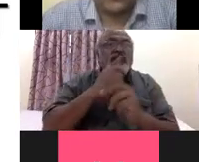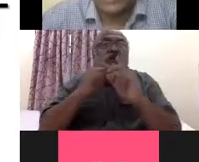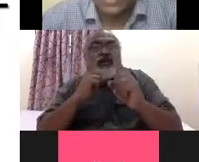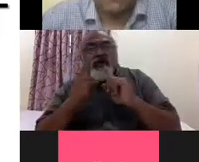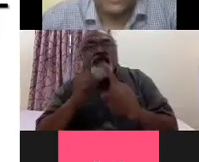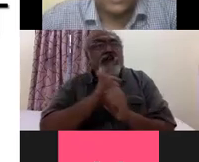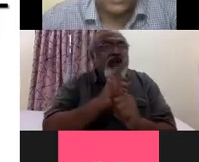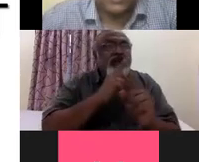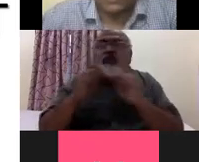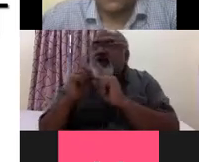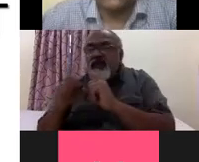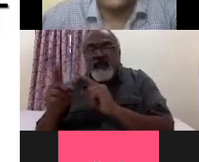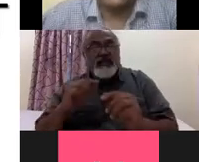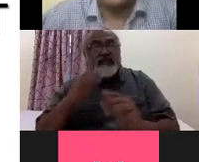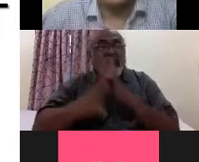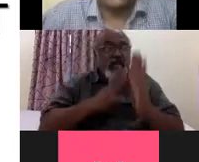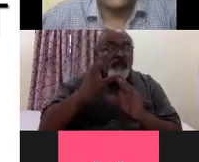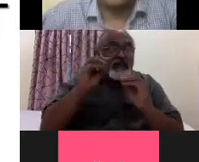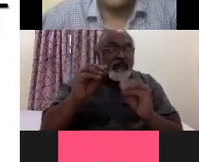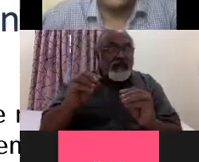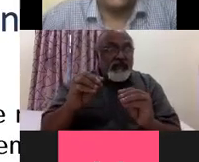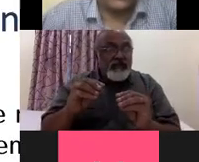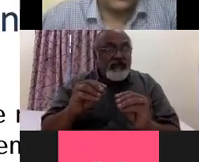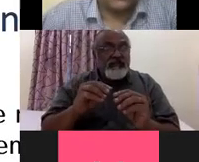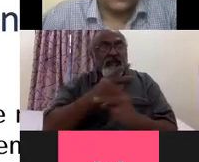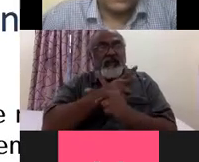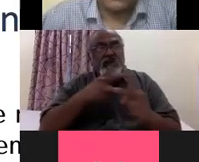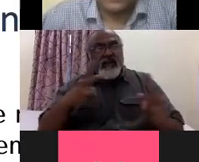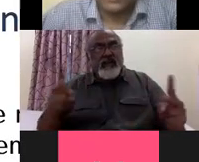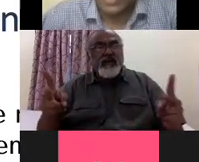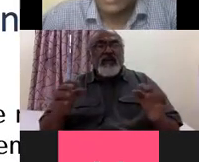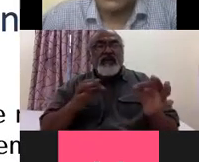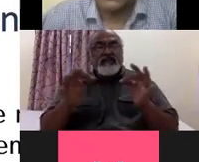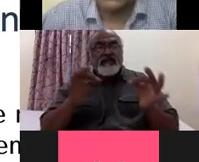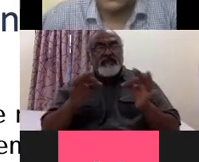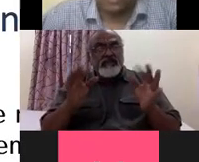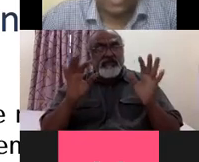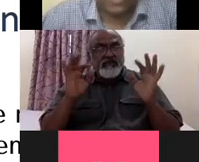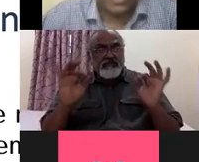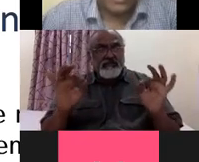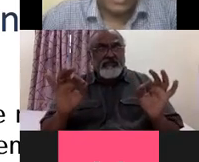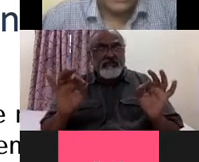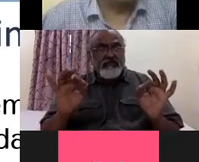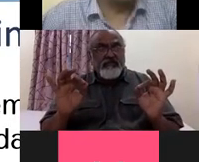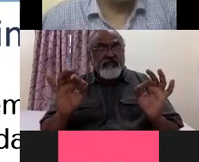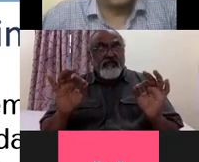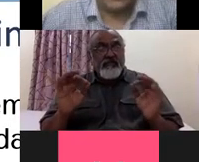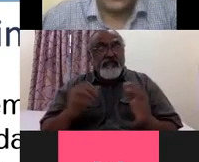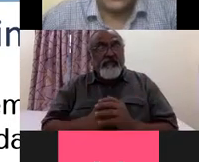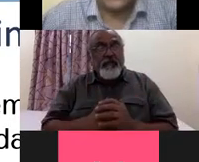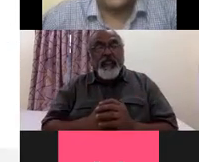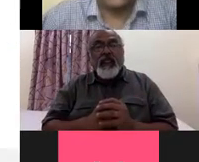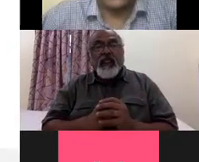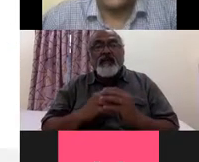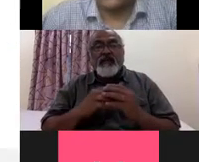know, sign language sessions. All of these are various ways in which we create equal opportunity. I think I'm